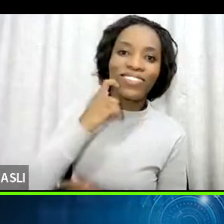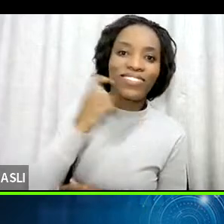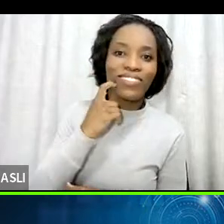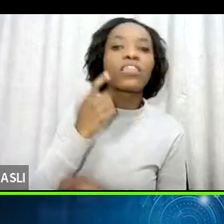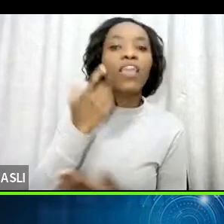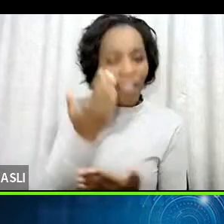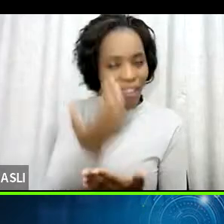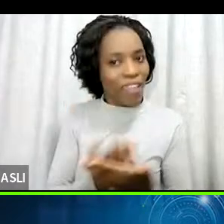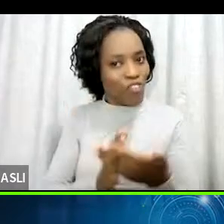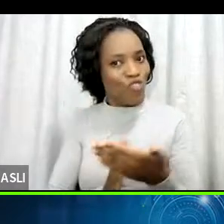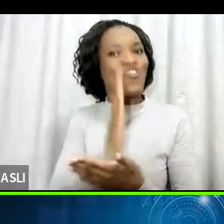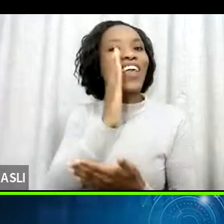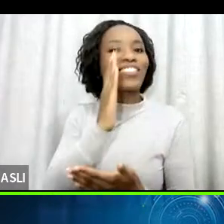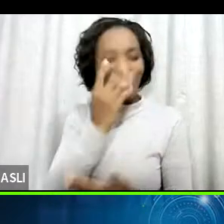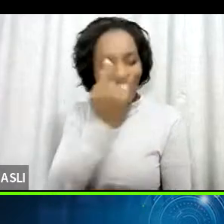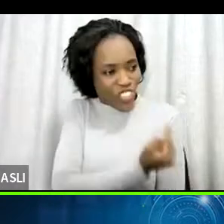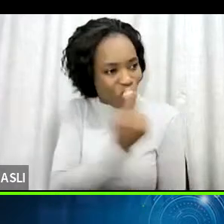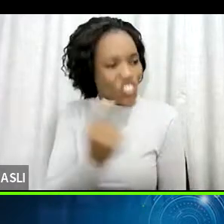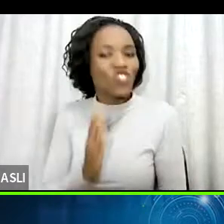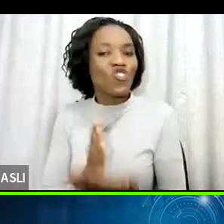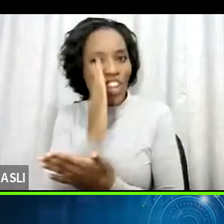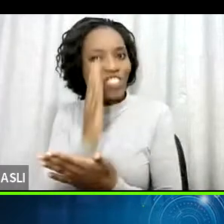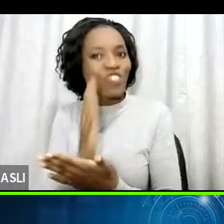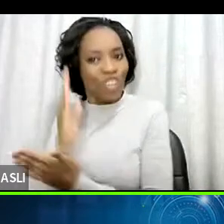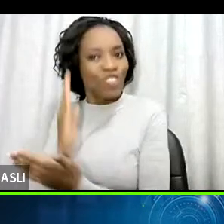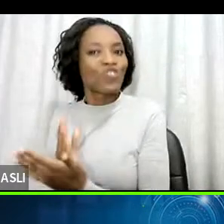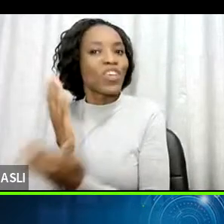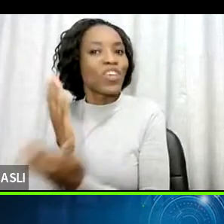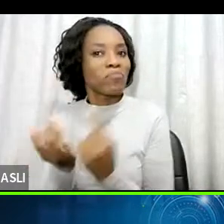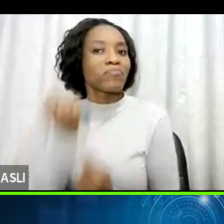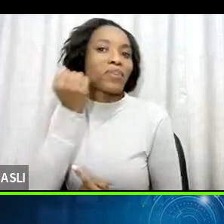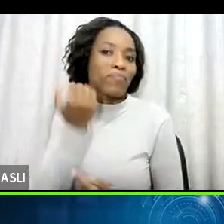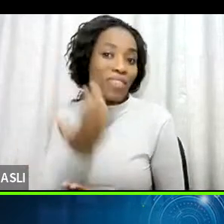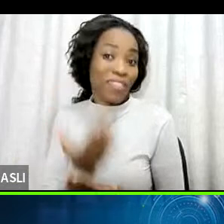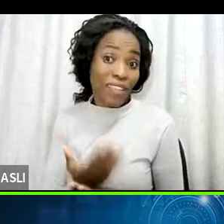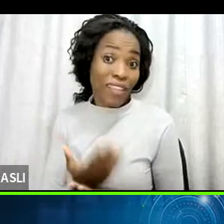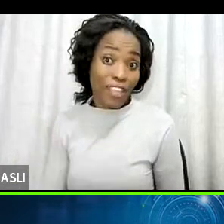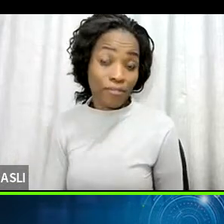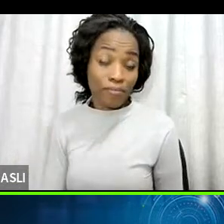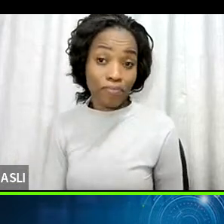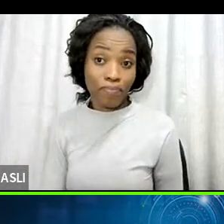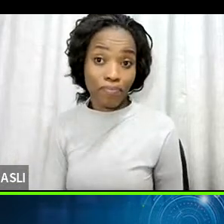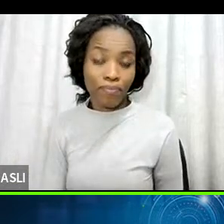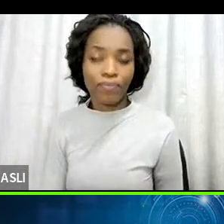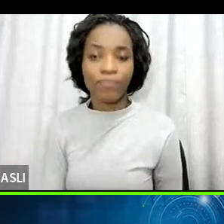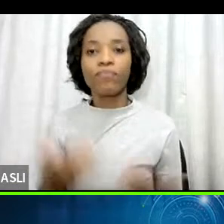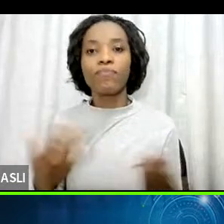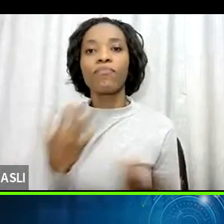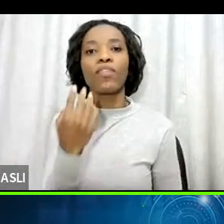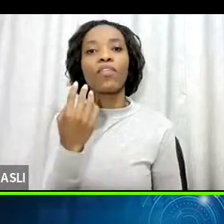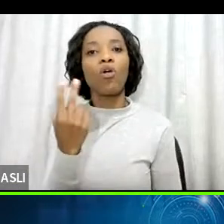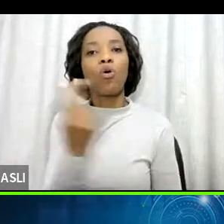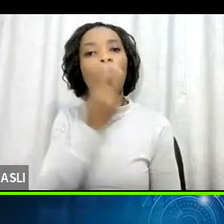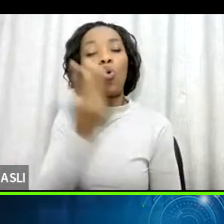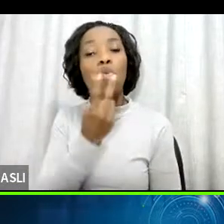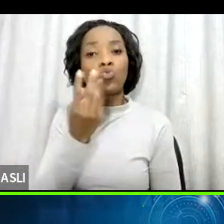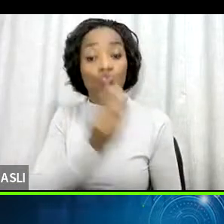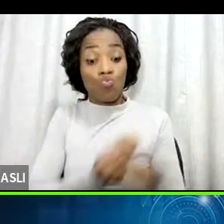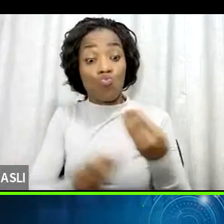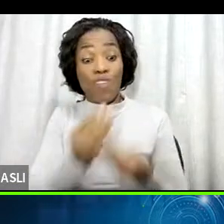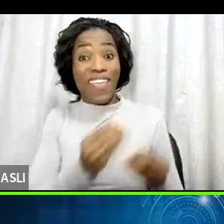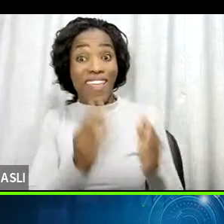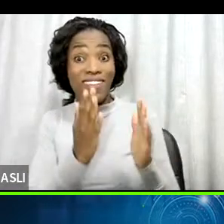Dr. Ratzelane spoke of being realized. And as far as trader